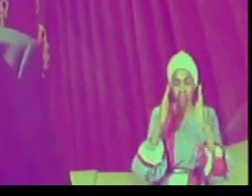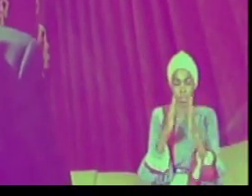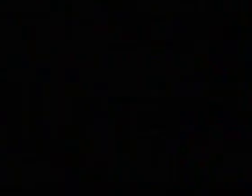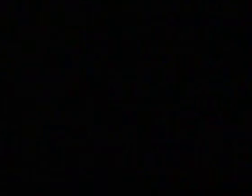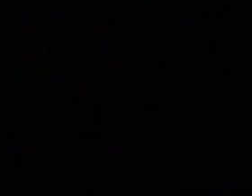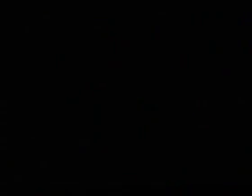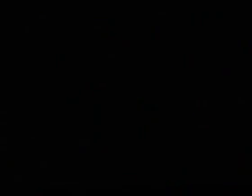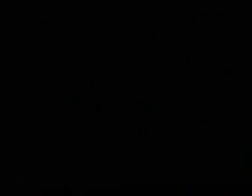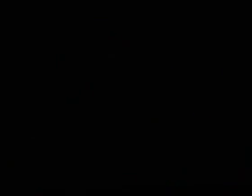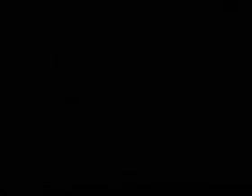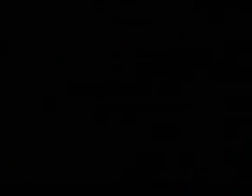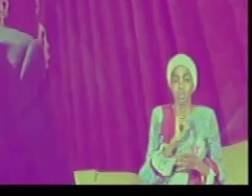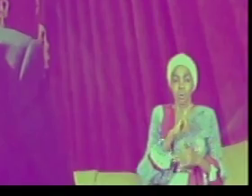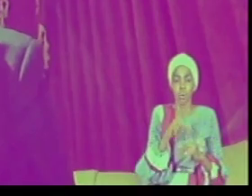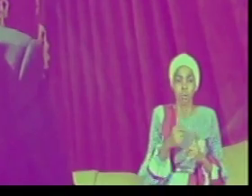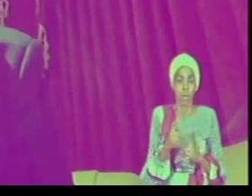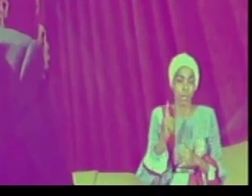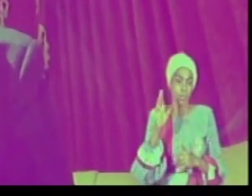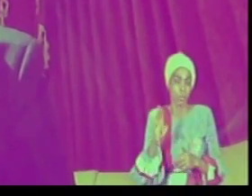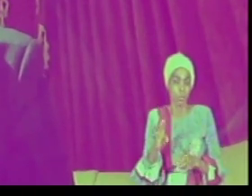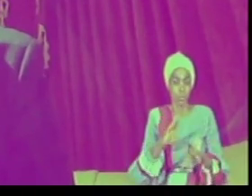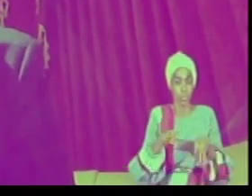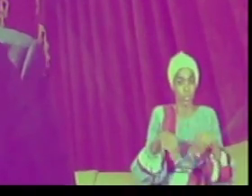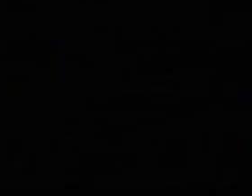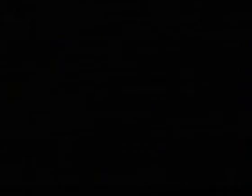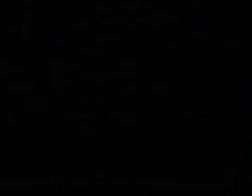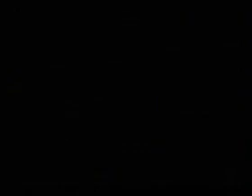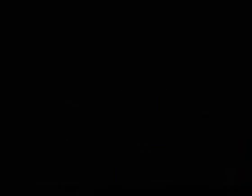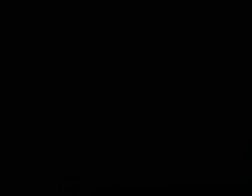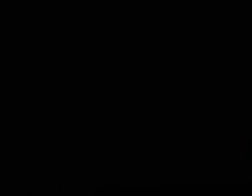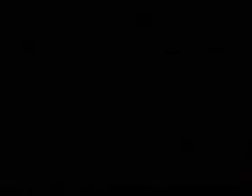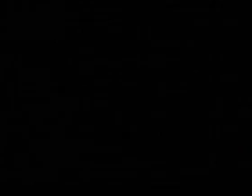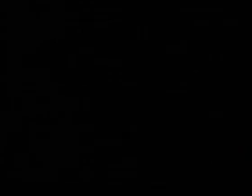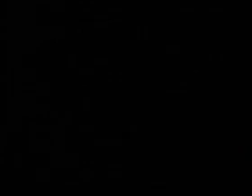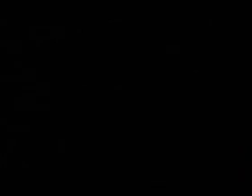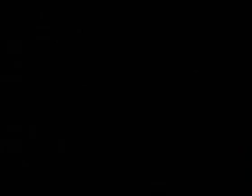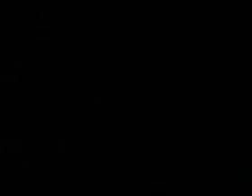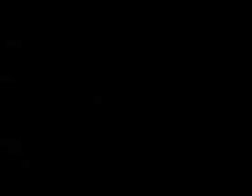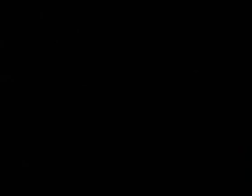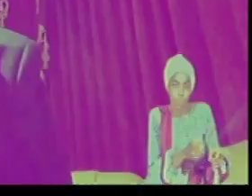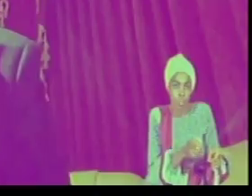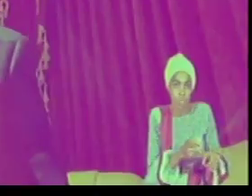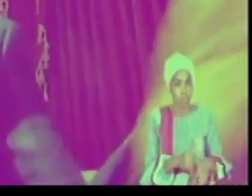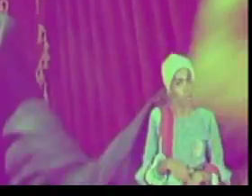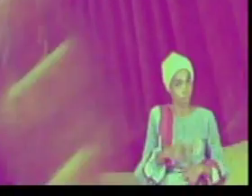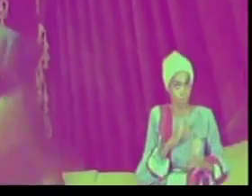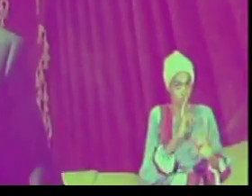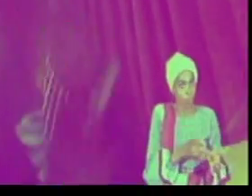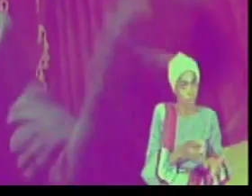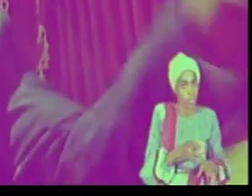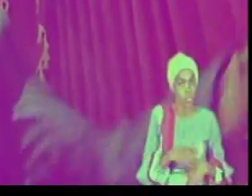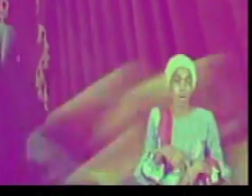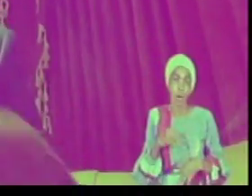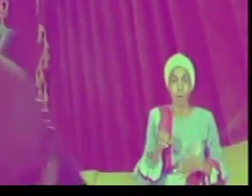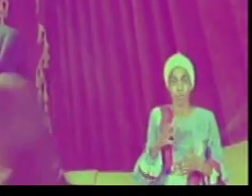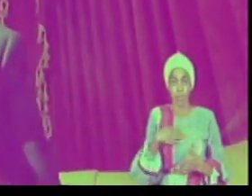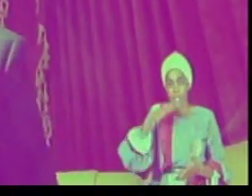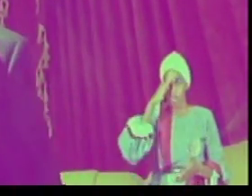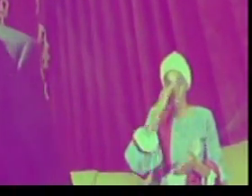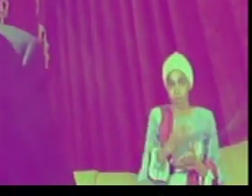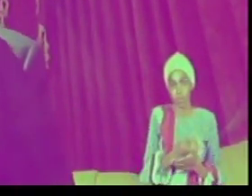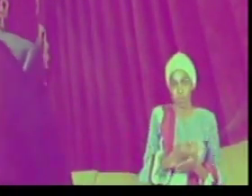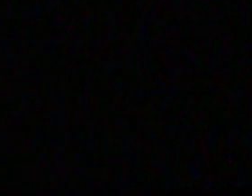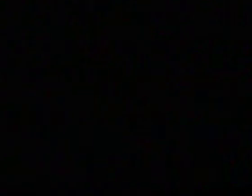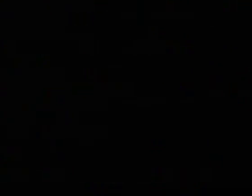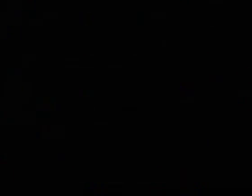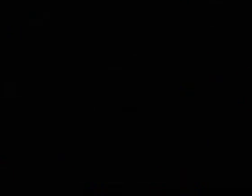he said, "My son, Solomon, your dad was my And here I am. I promised him that I will look